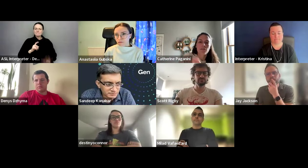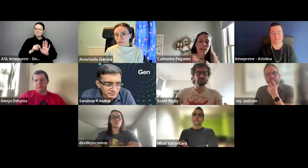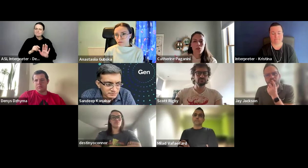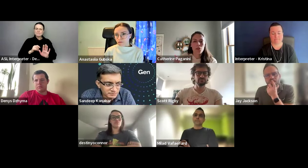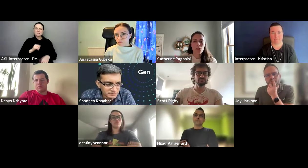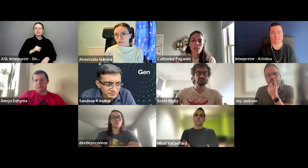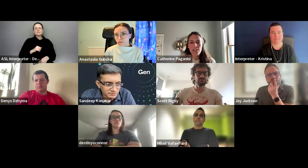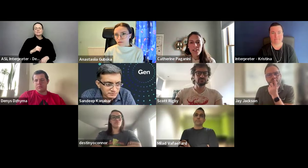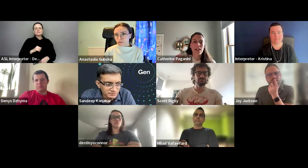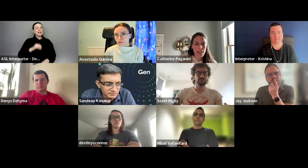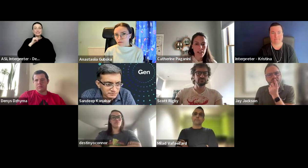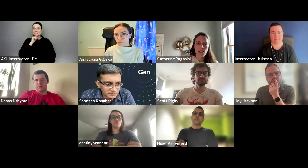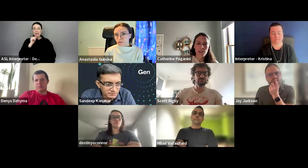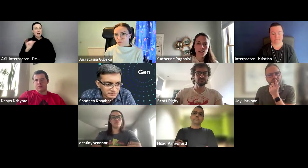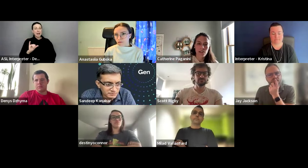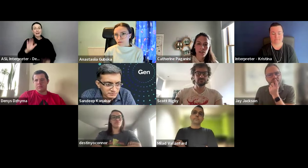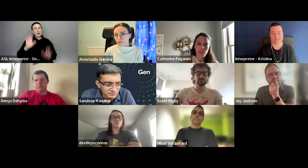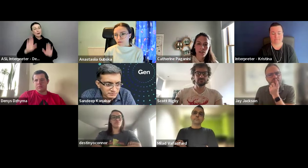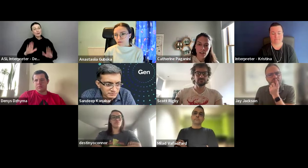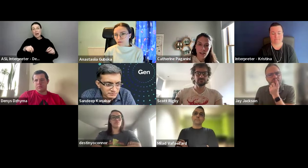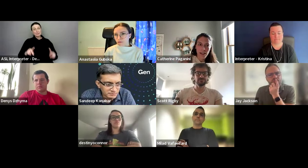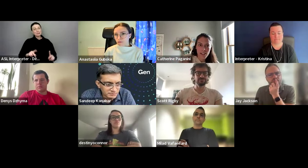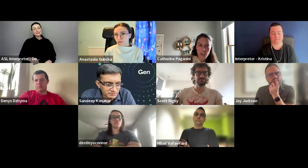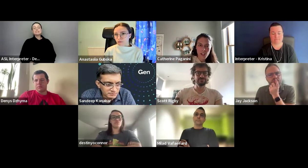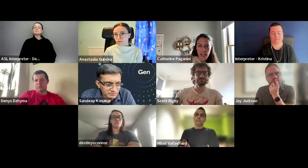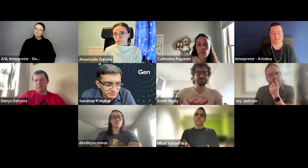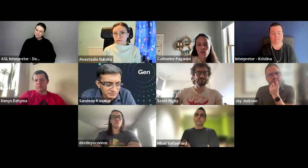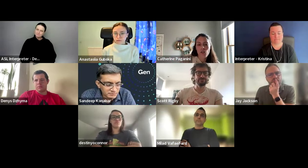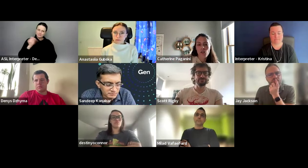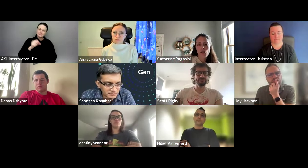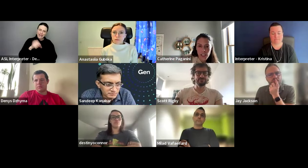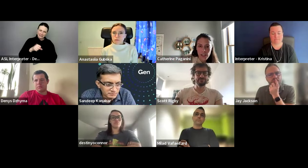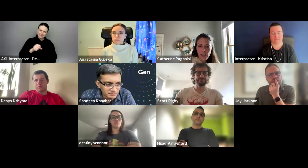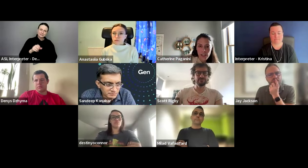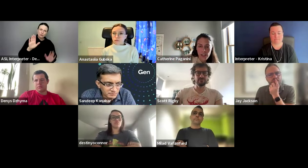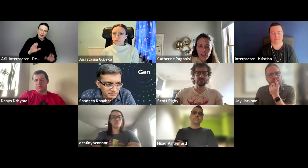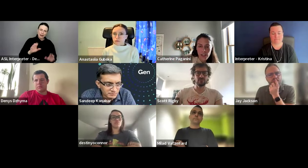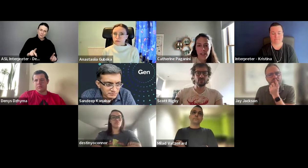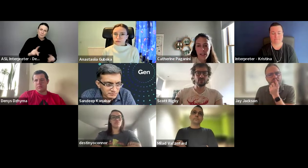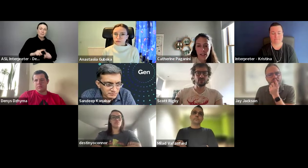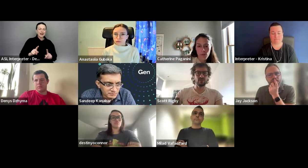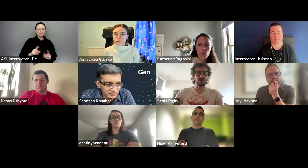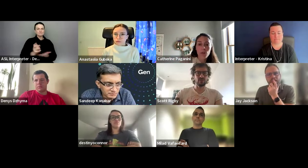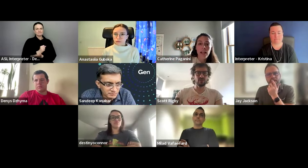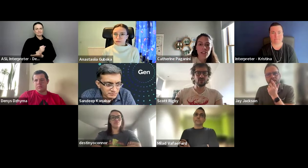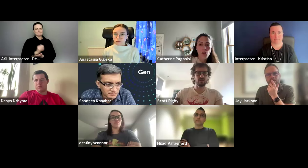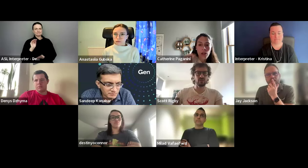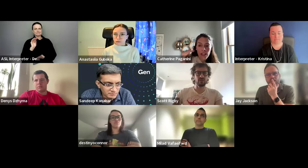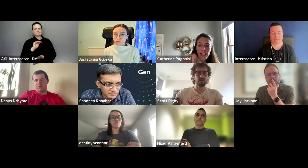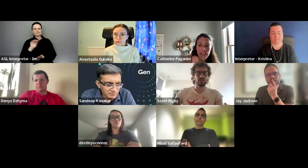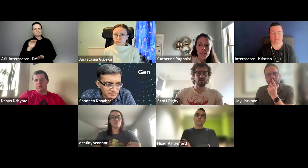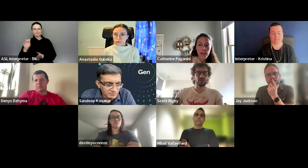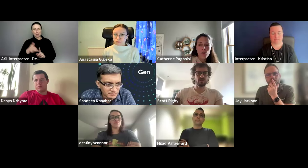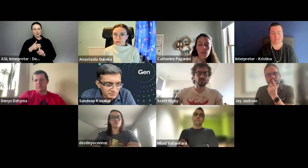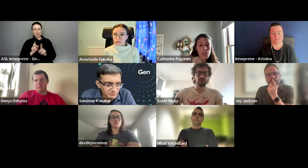like a great opportunity. It's like, it is a chance to really raise awareness and recruit